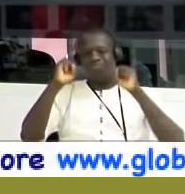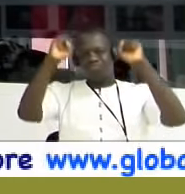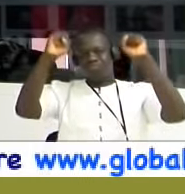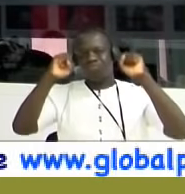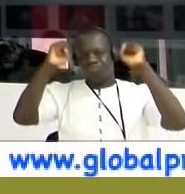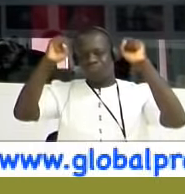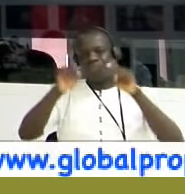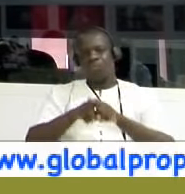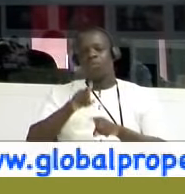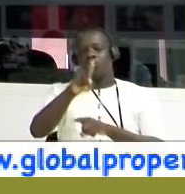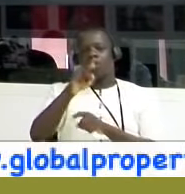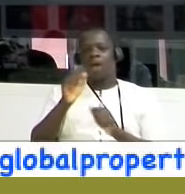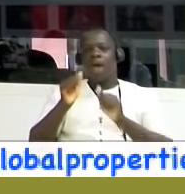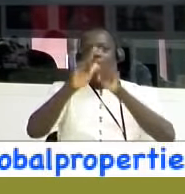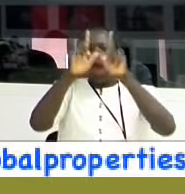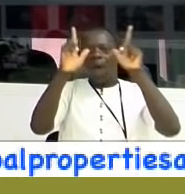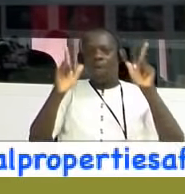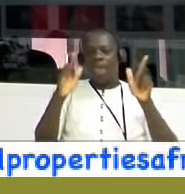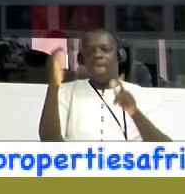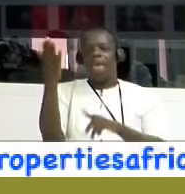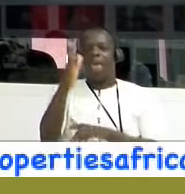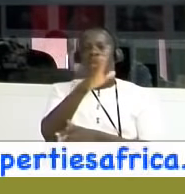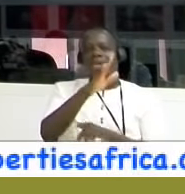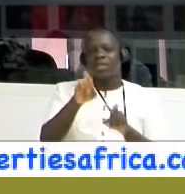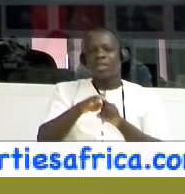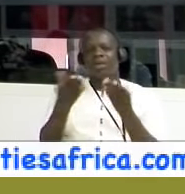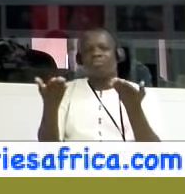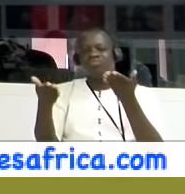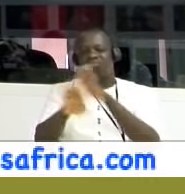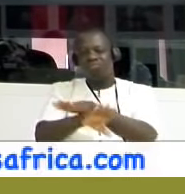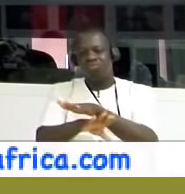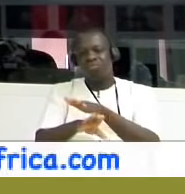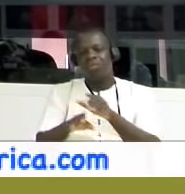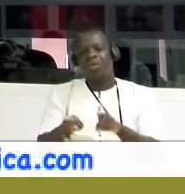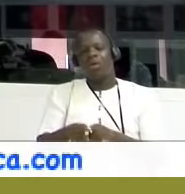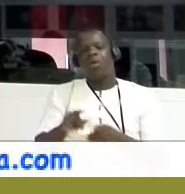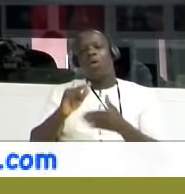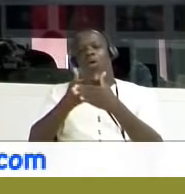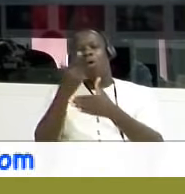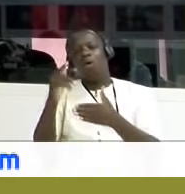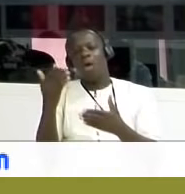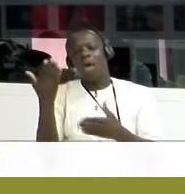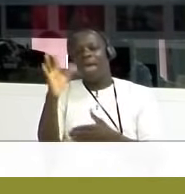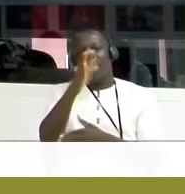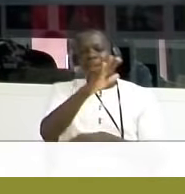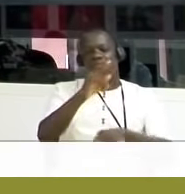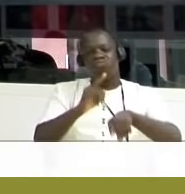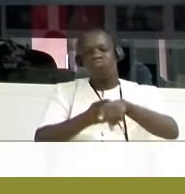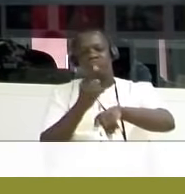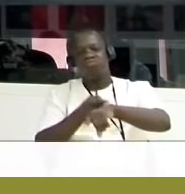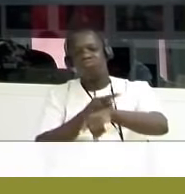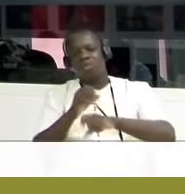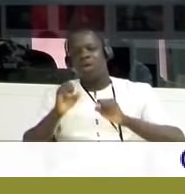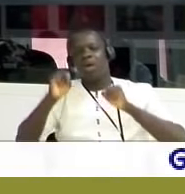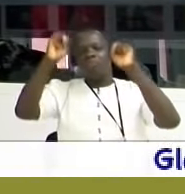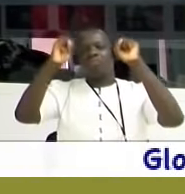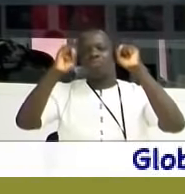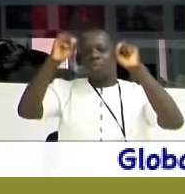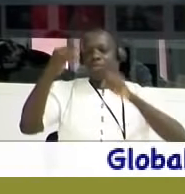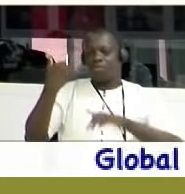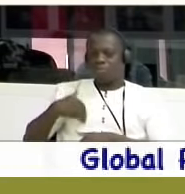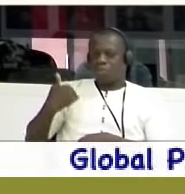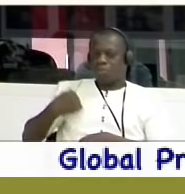any deaths, for instance, or any injuries to the protesters? I've not received any report of the